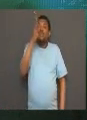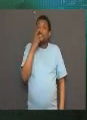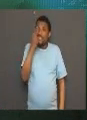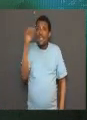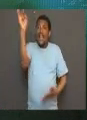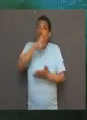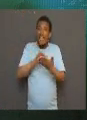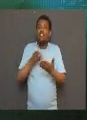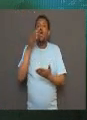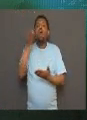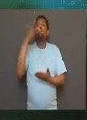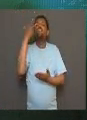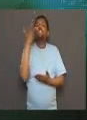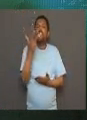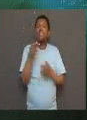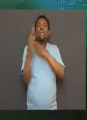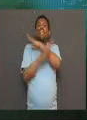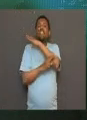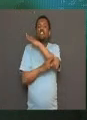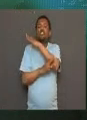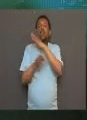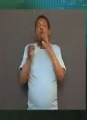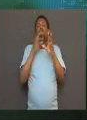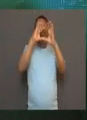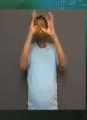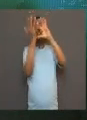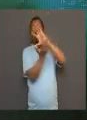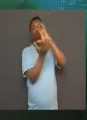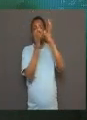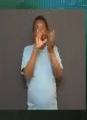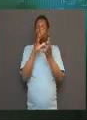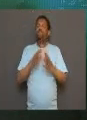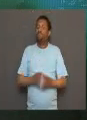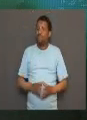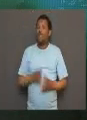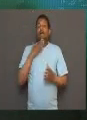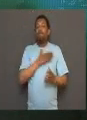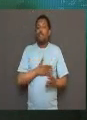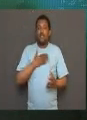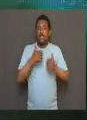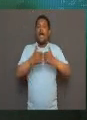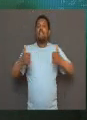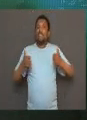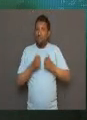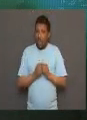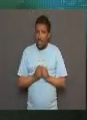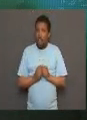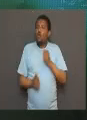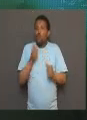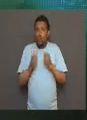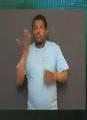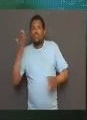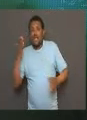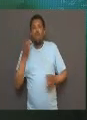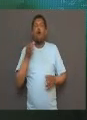list of 3 regions of the globe. Please identify which